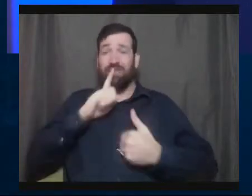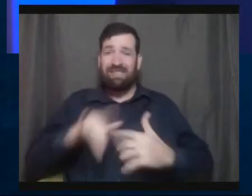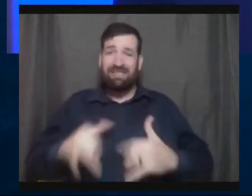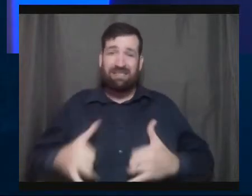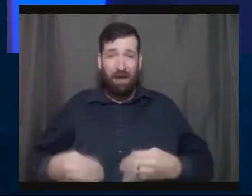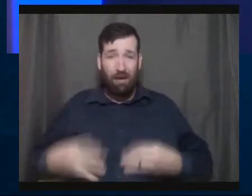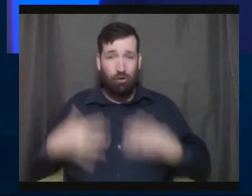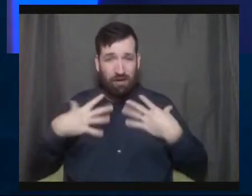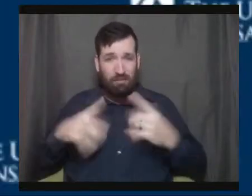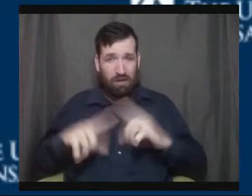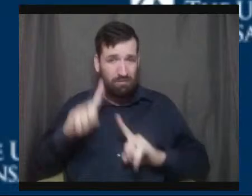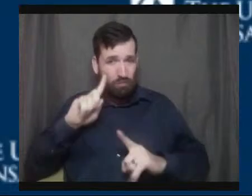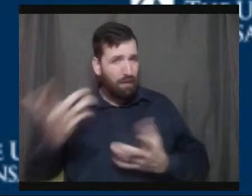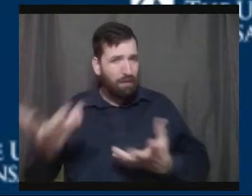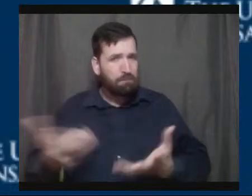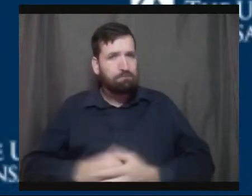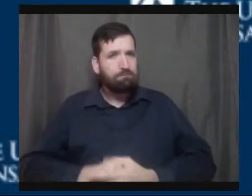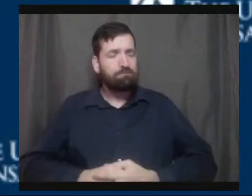bad?